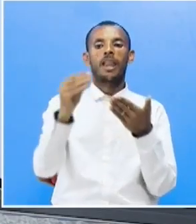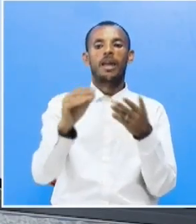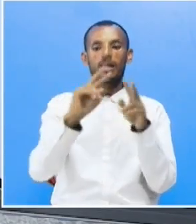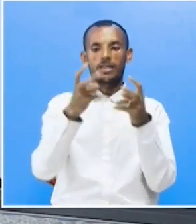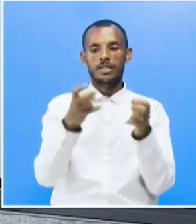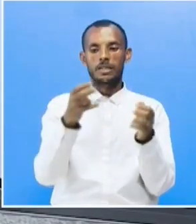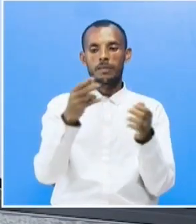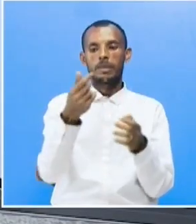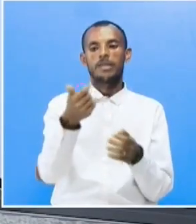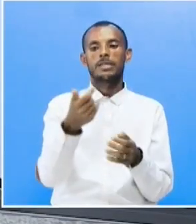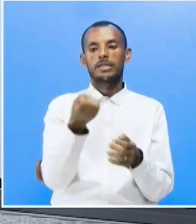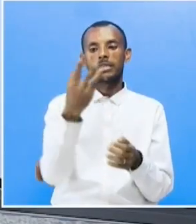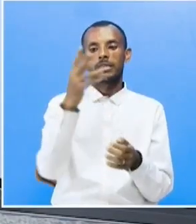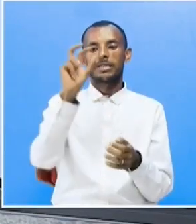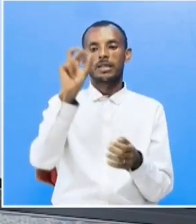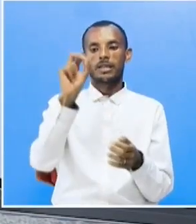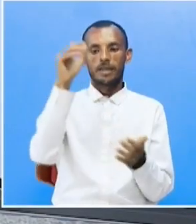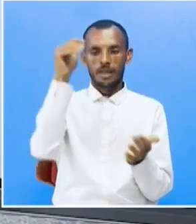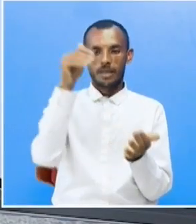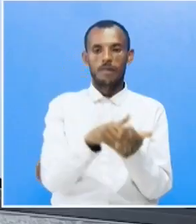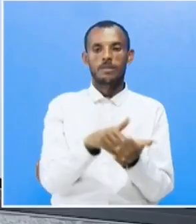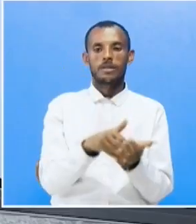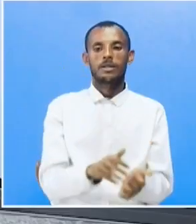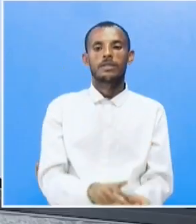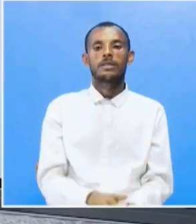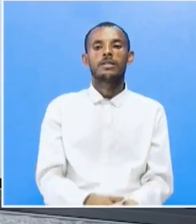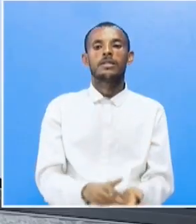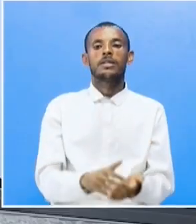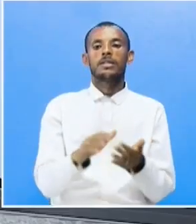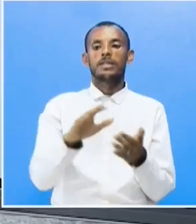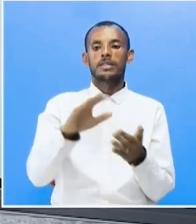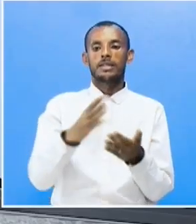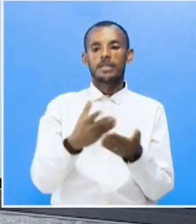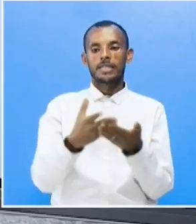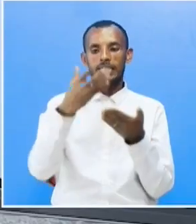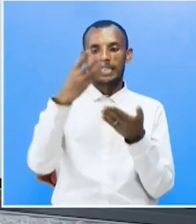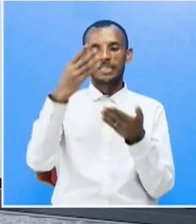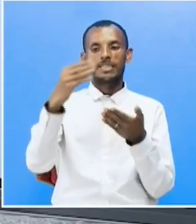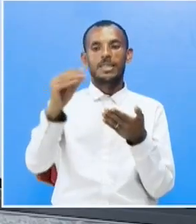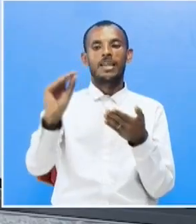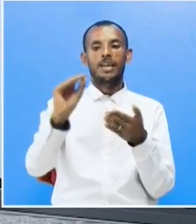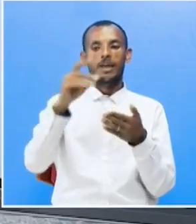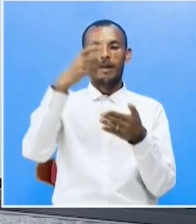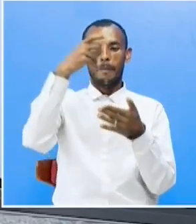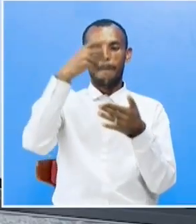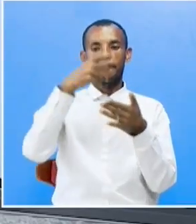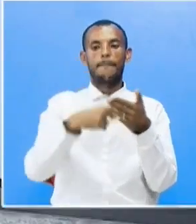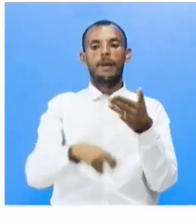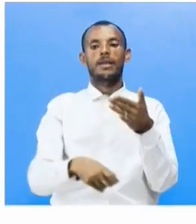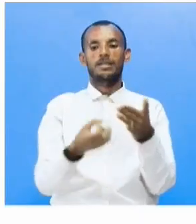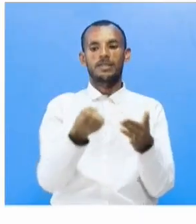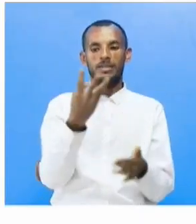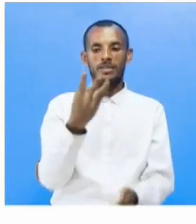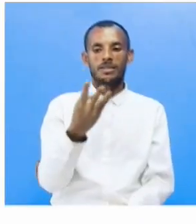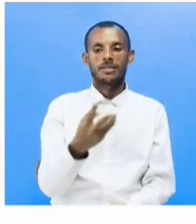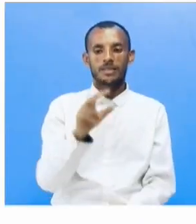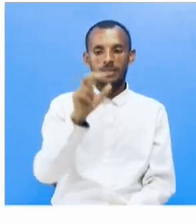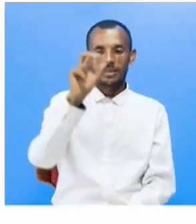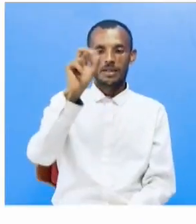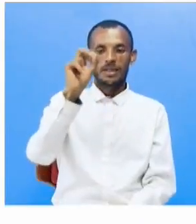with 30,000. So here, the selling price also given. The selling price is